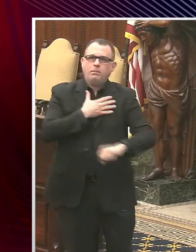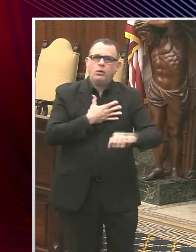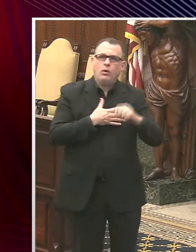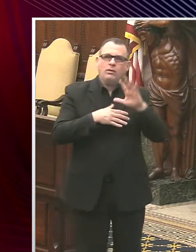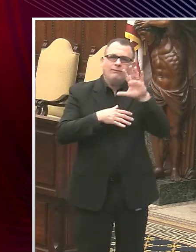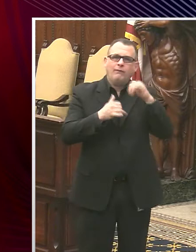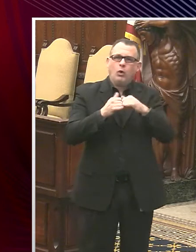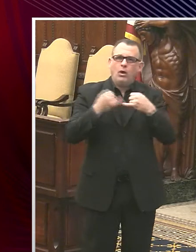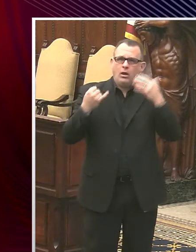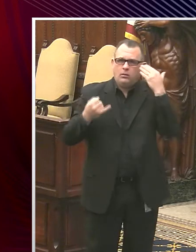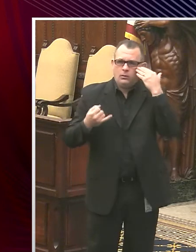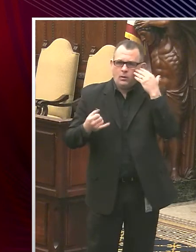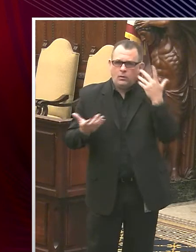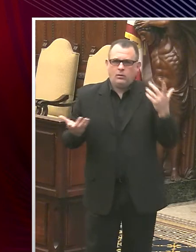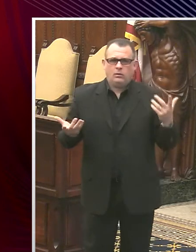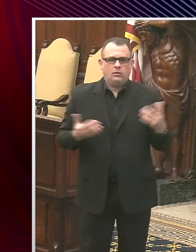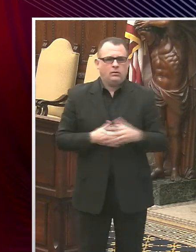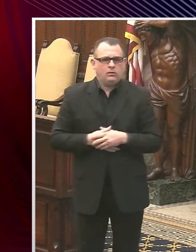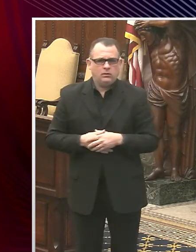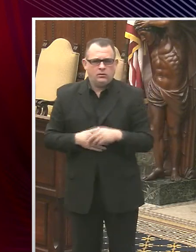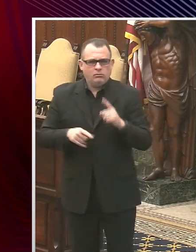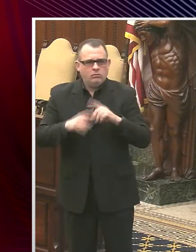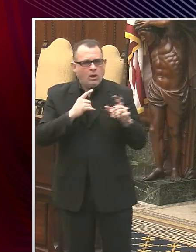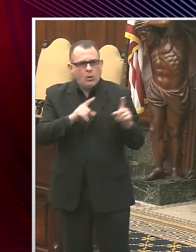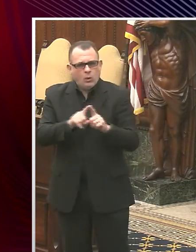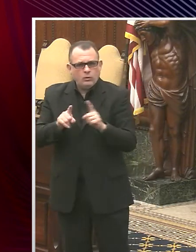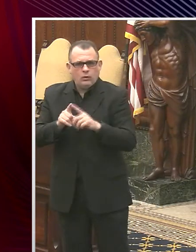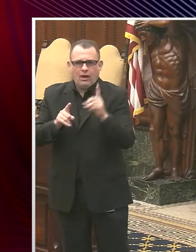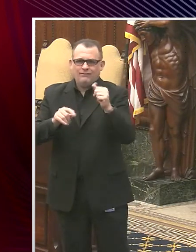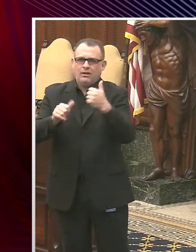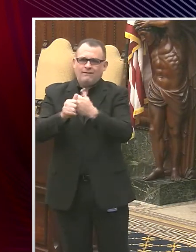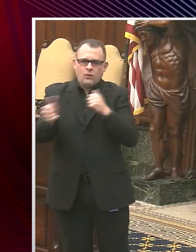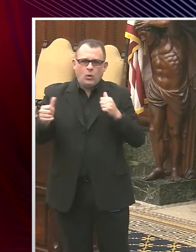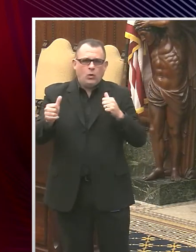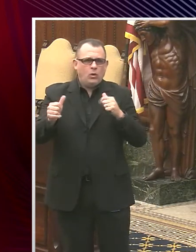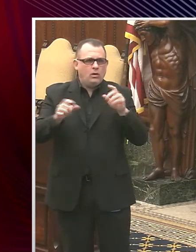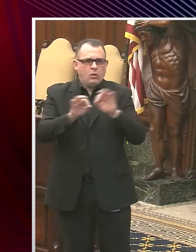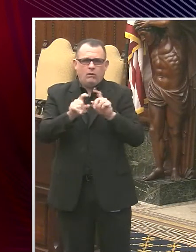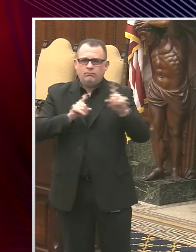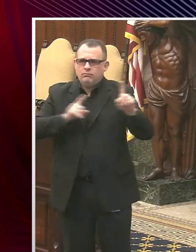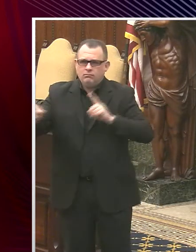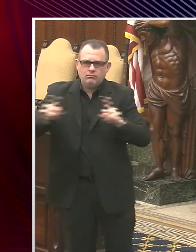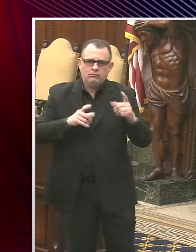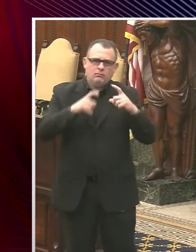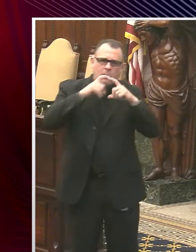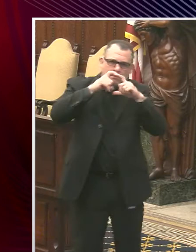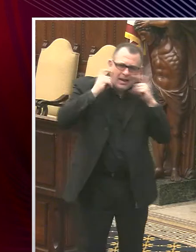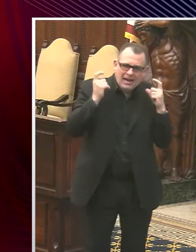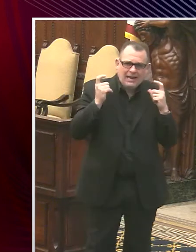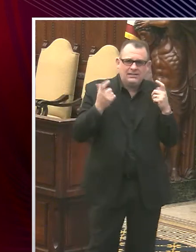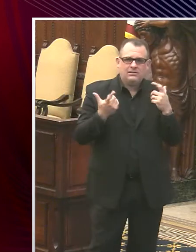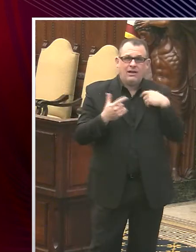mask, keep your distance, and avoid being around others. More information on all this is on our website,